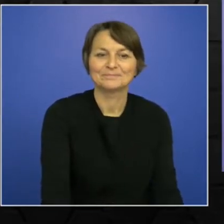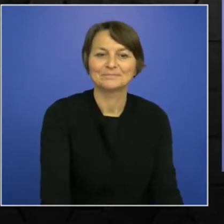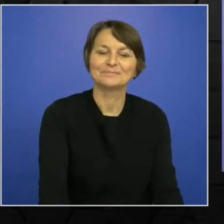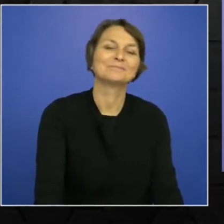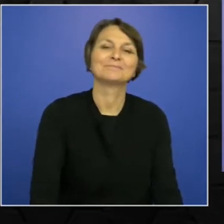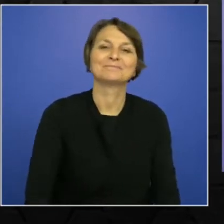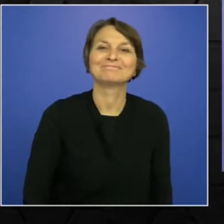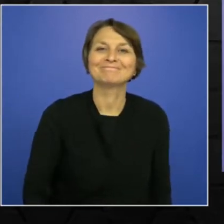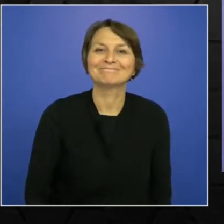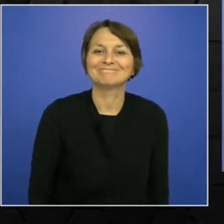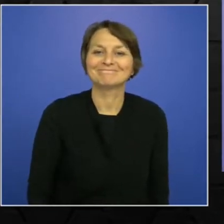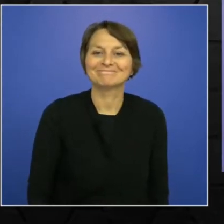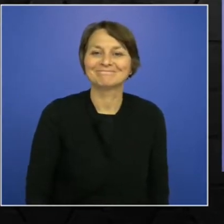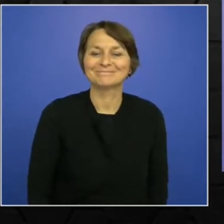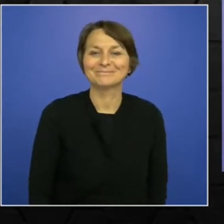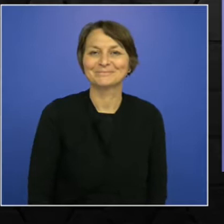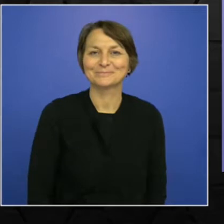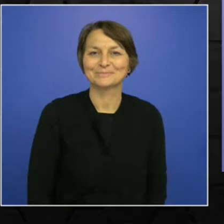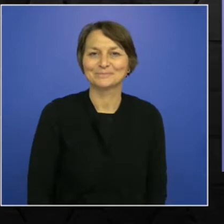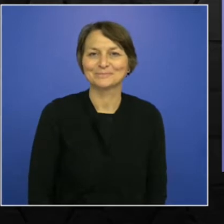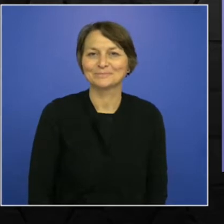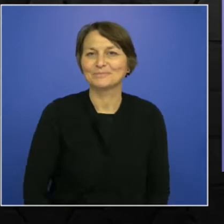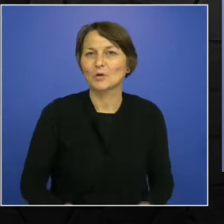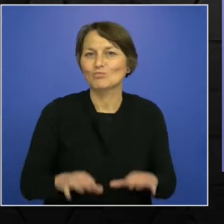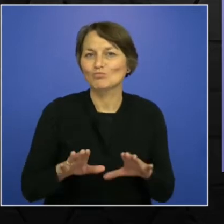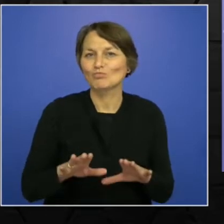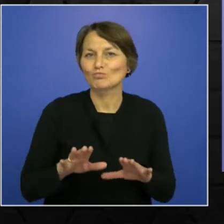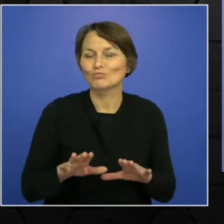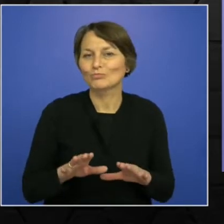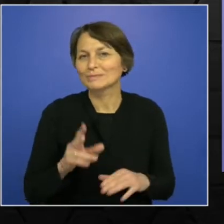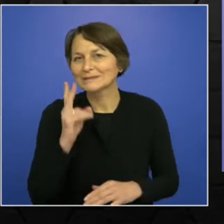It's loading. Let's give it a few seconds.